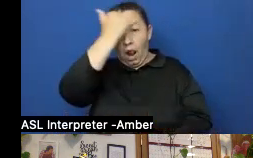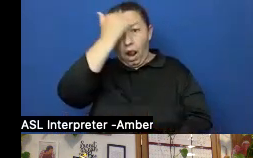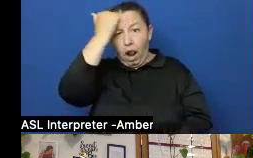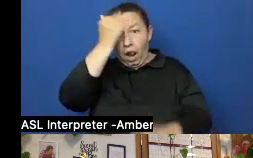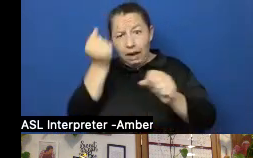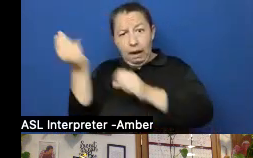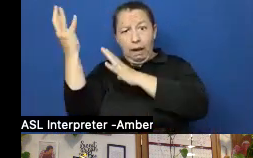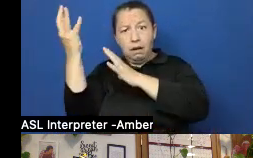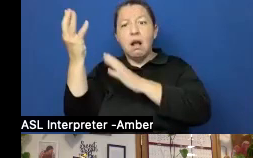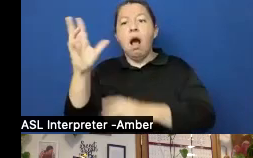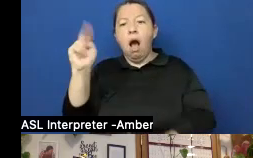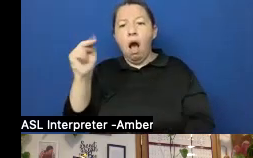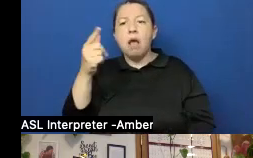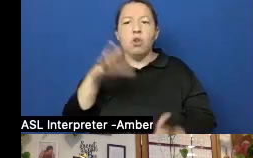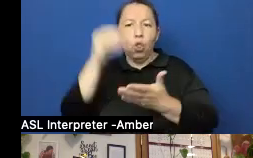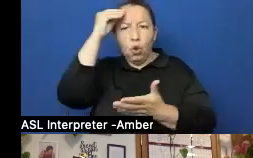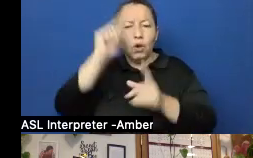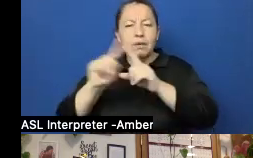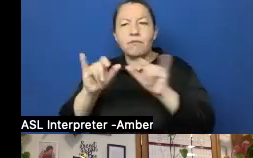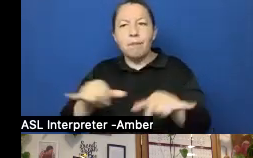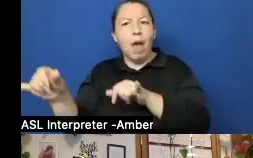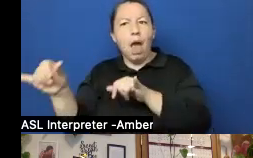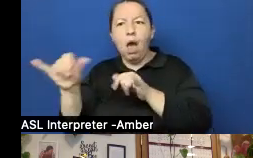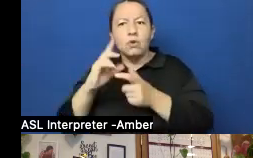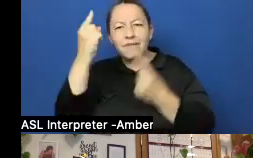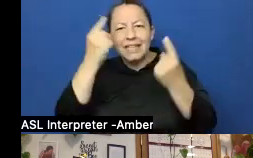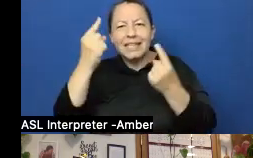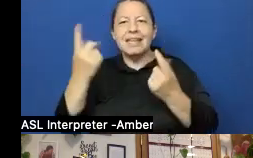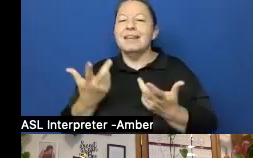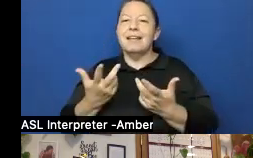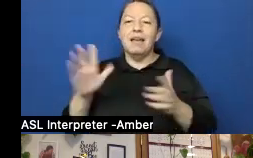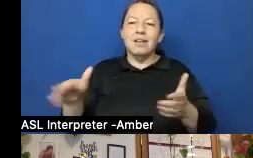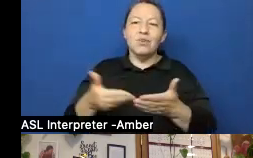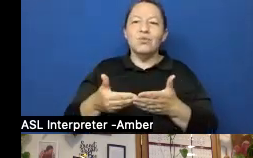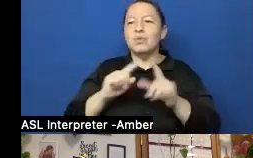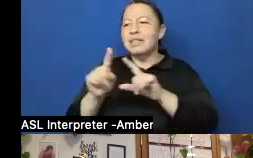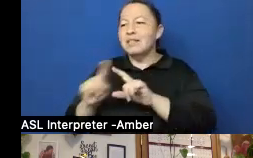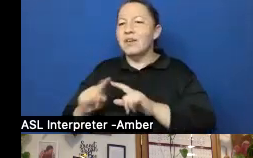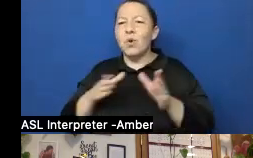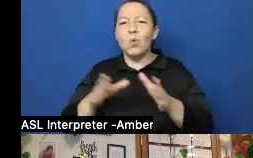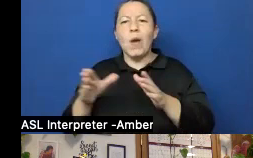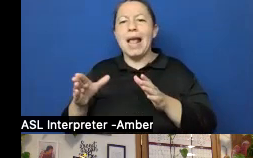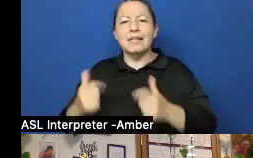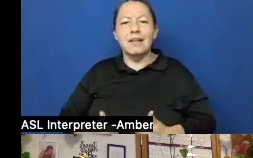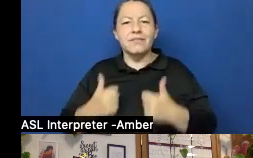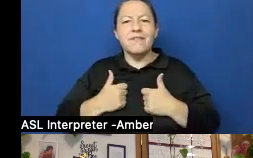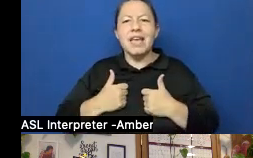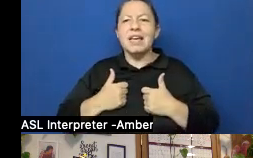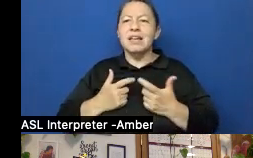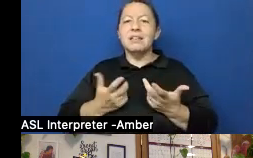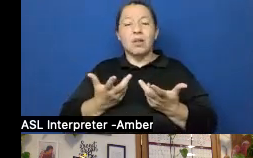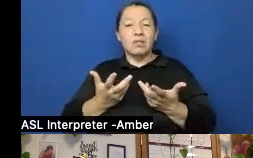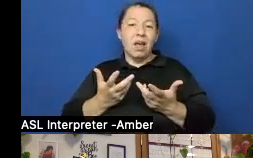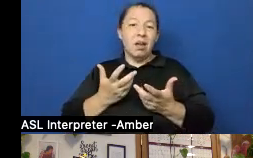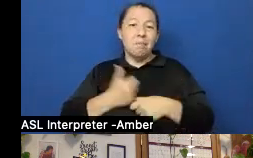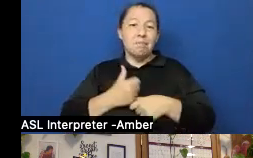and reintroduce or introduce different ways of being that make more sense when we want to be inclusive. So